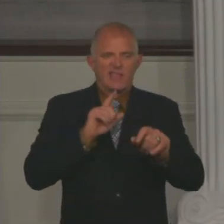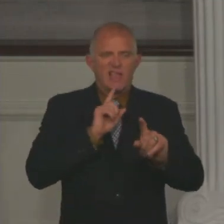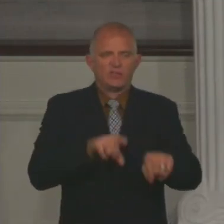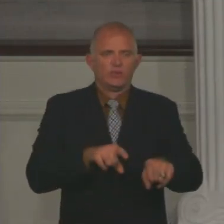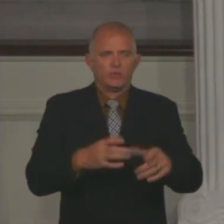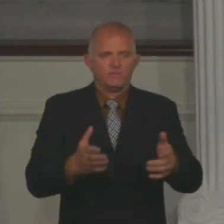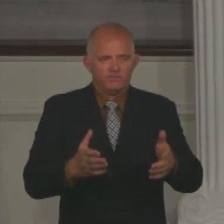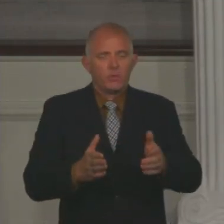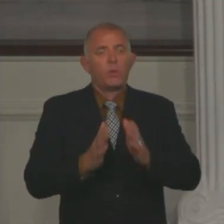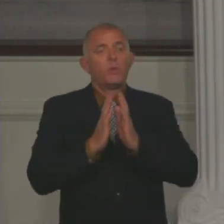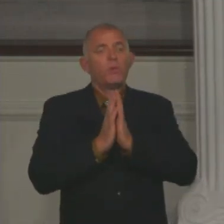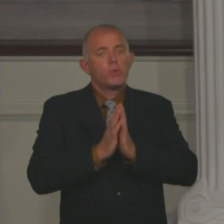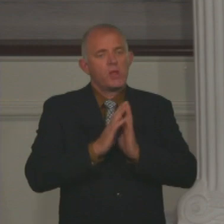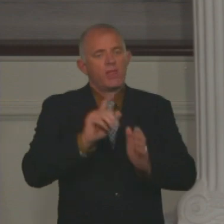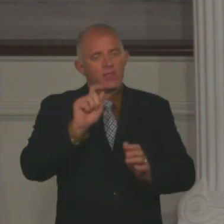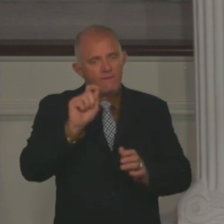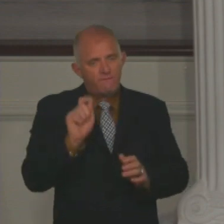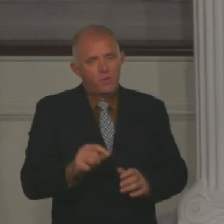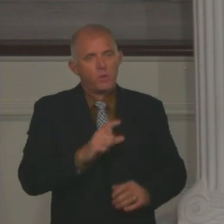Lord of the harvest,